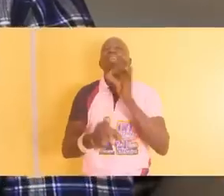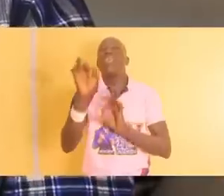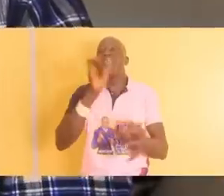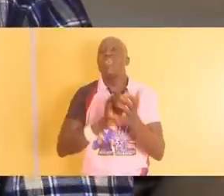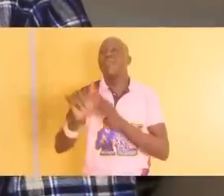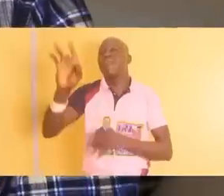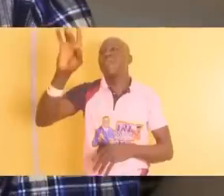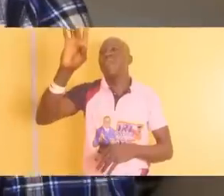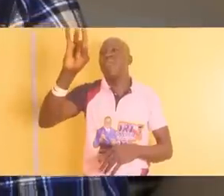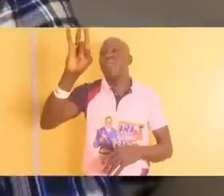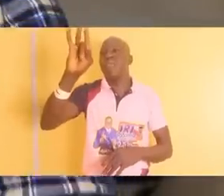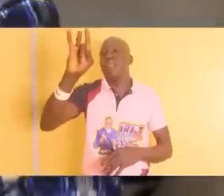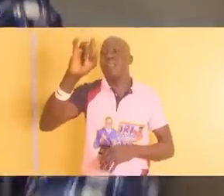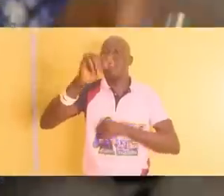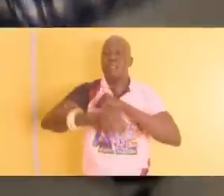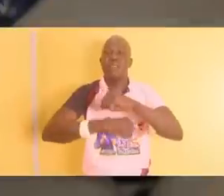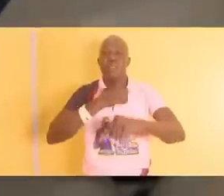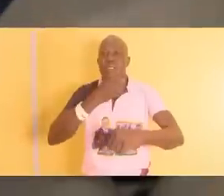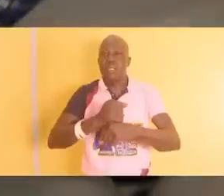are 18 years to